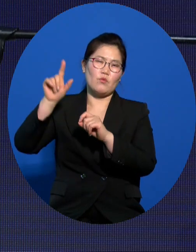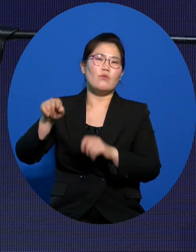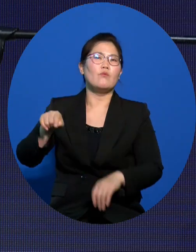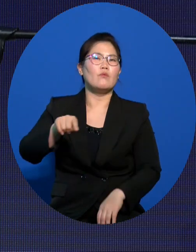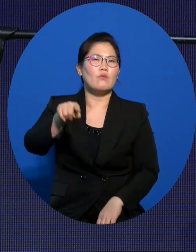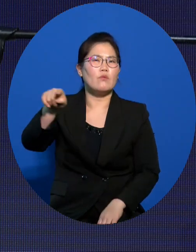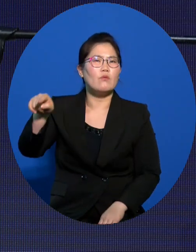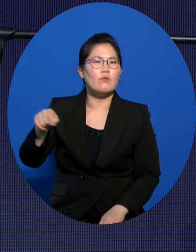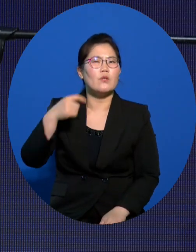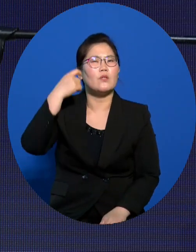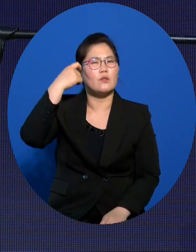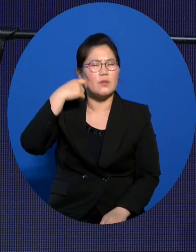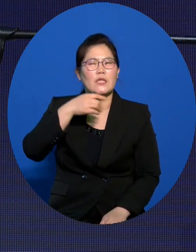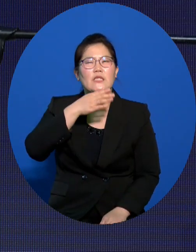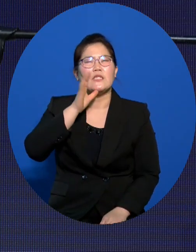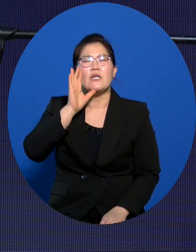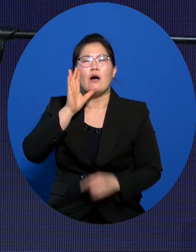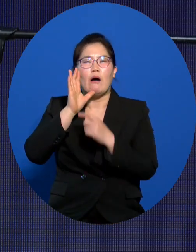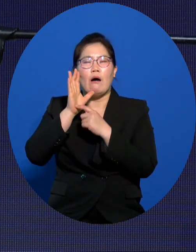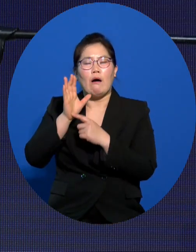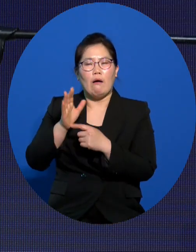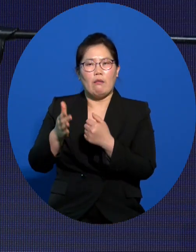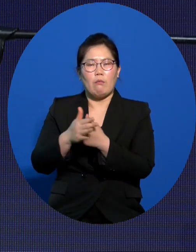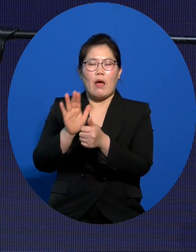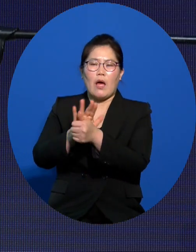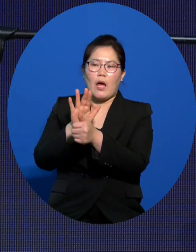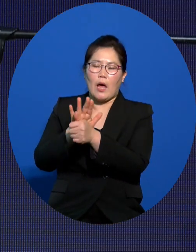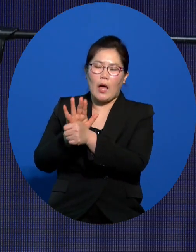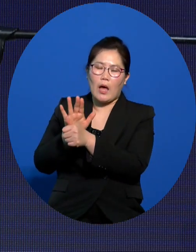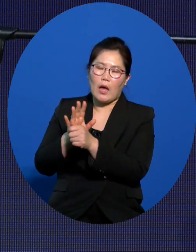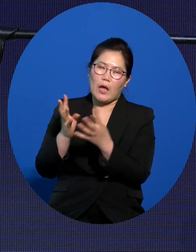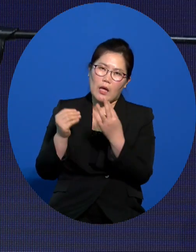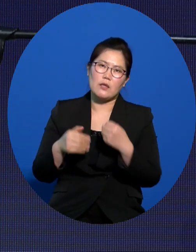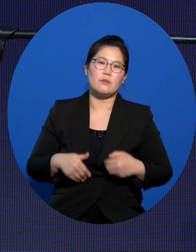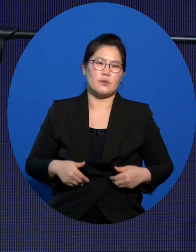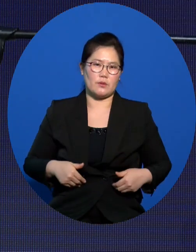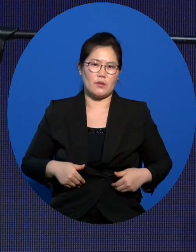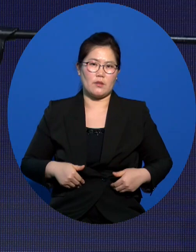and care for the elderly users. For example,